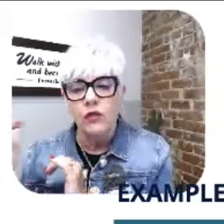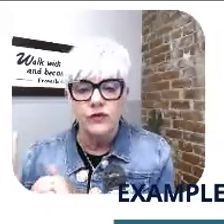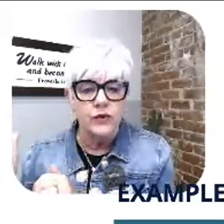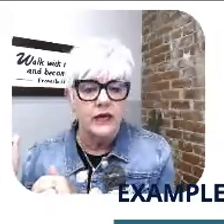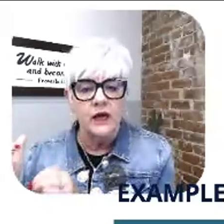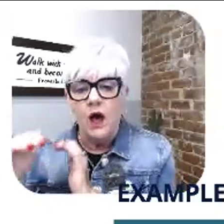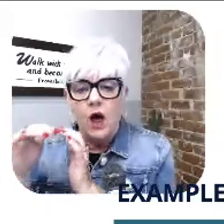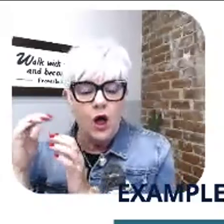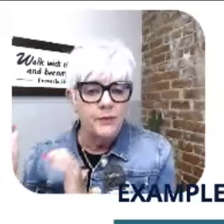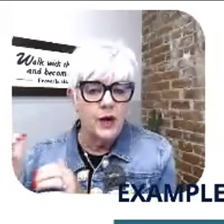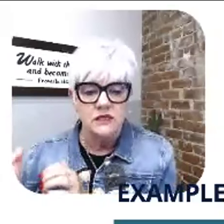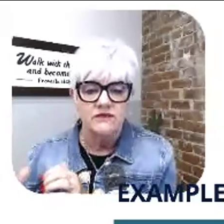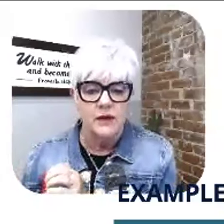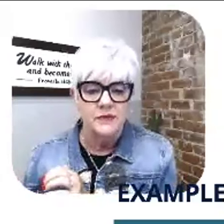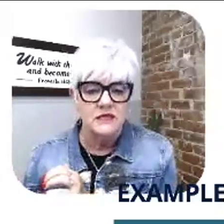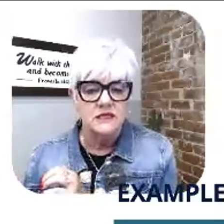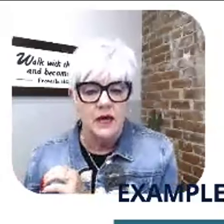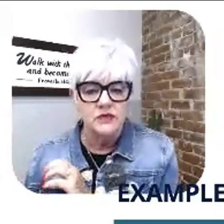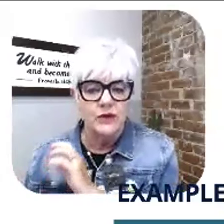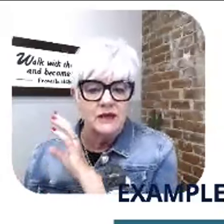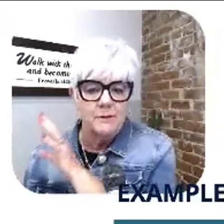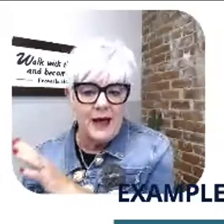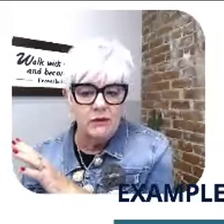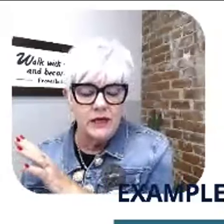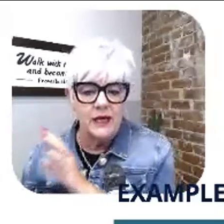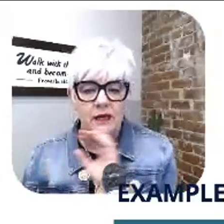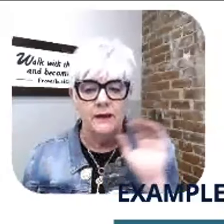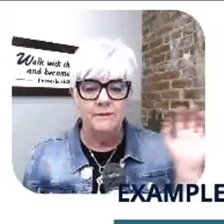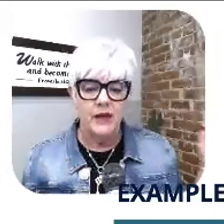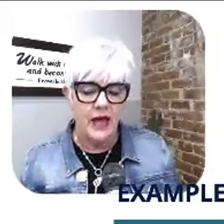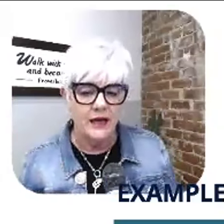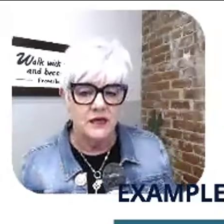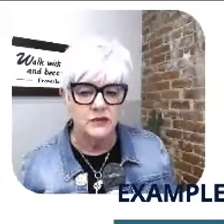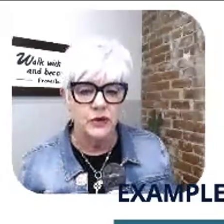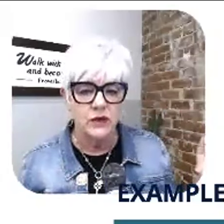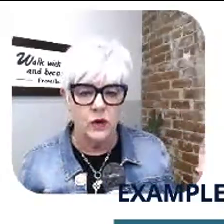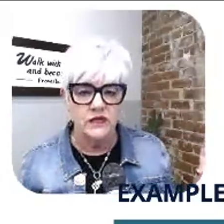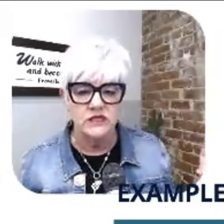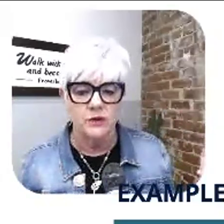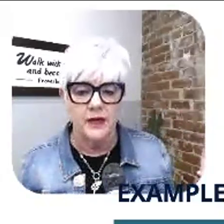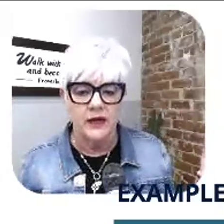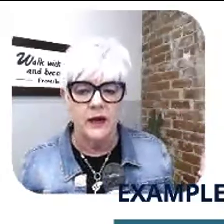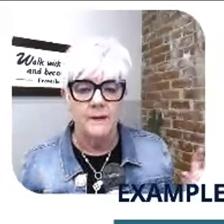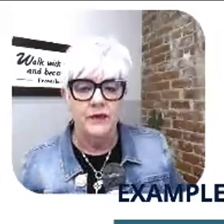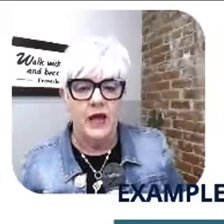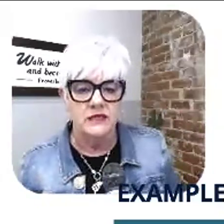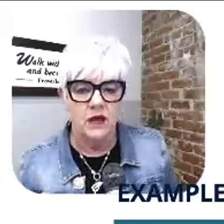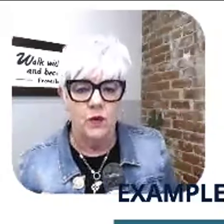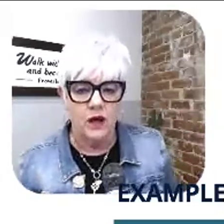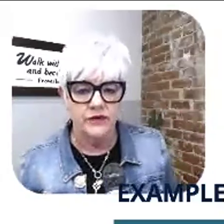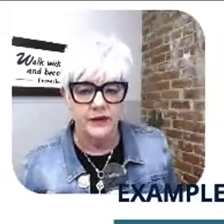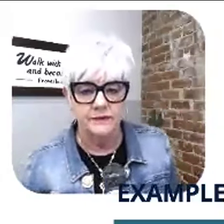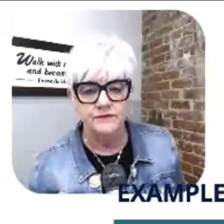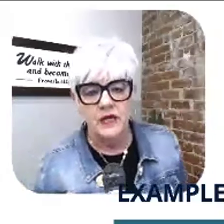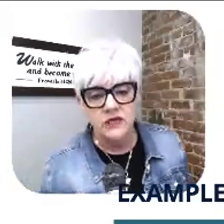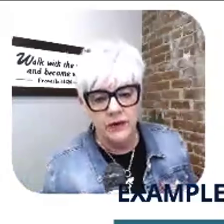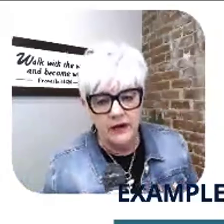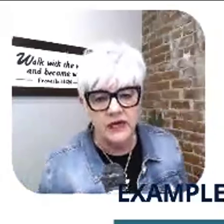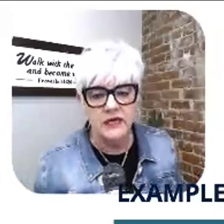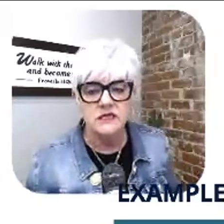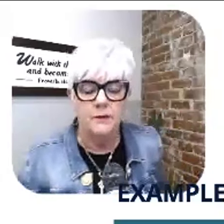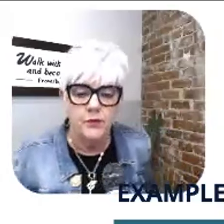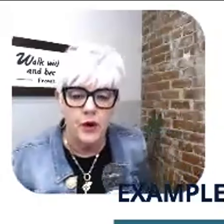all parts of my business. I'm doing the balcony and I'm doing the orchestra pit as I walk through.